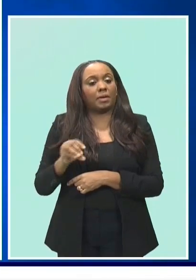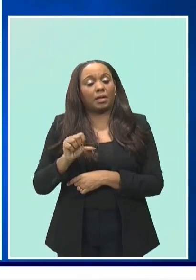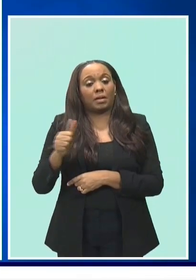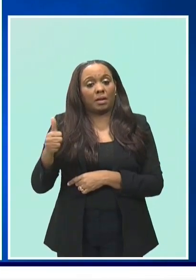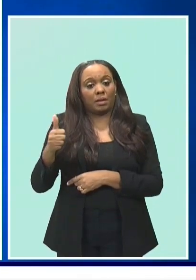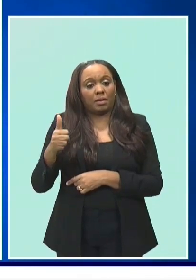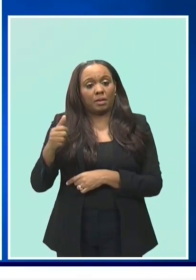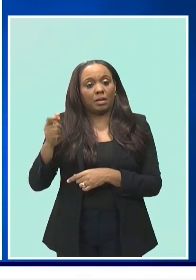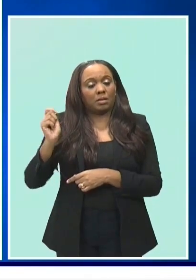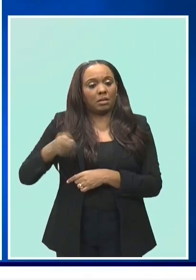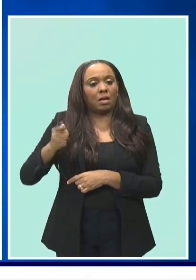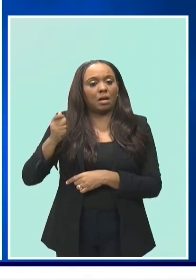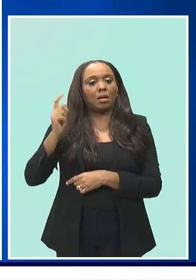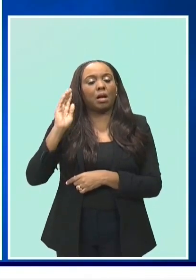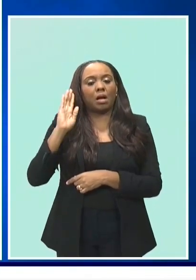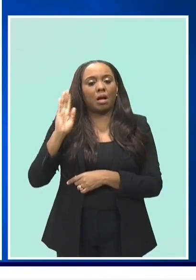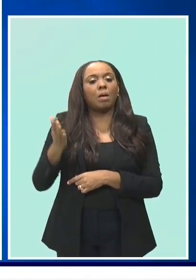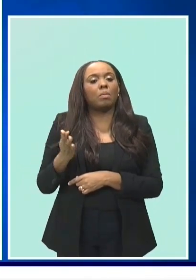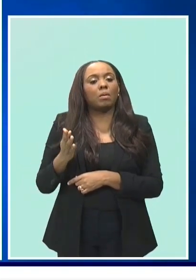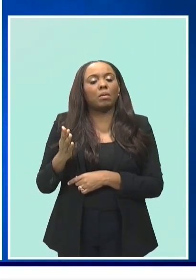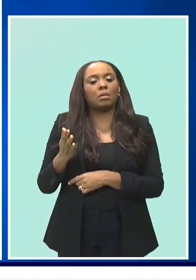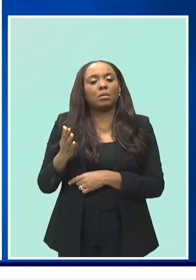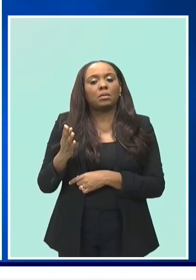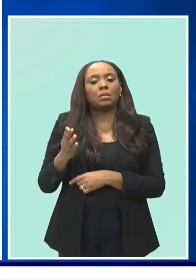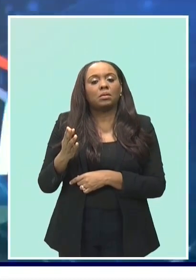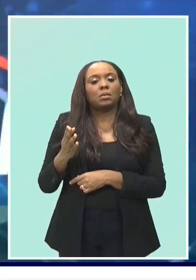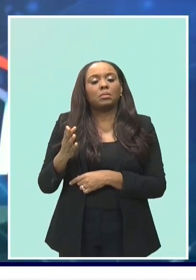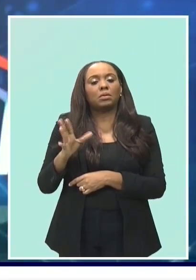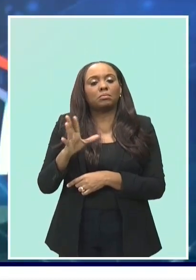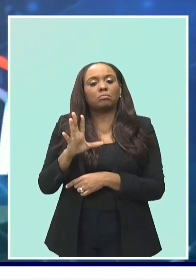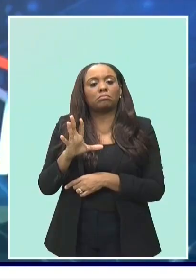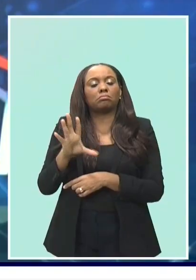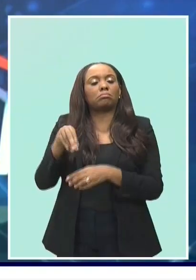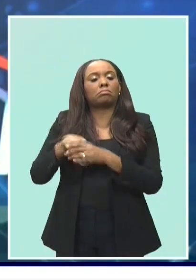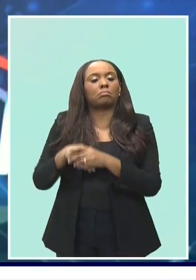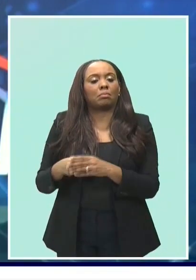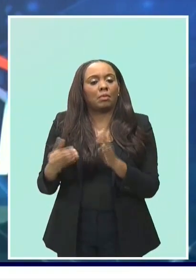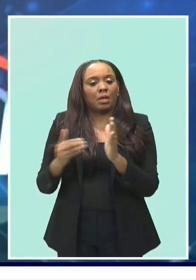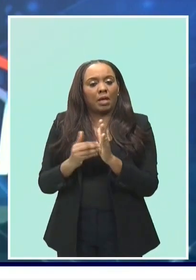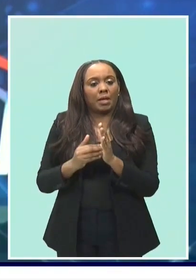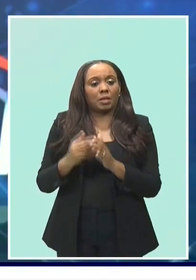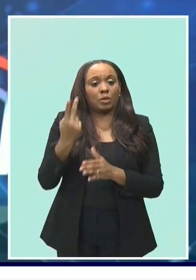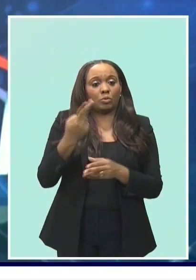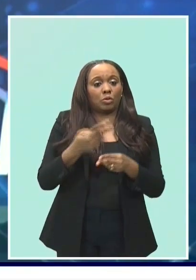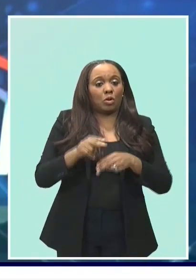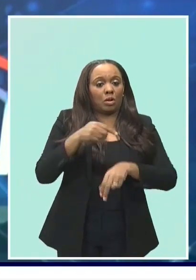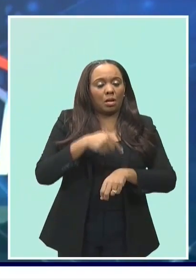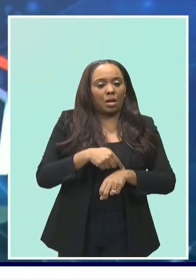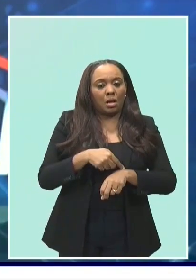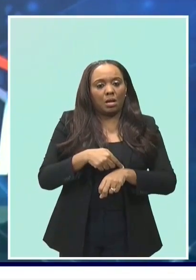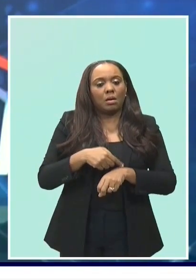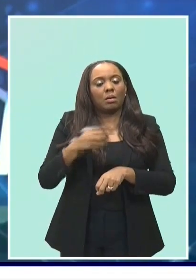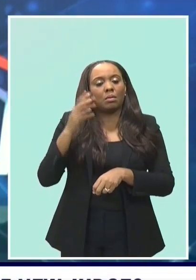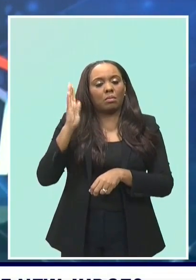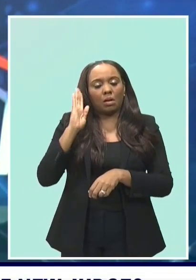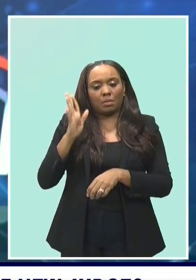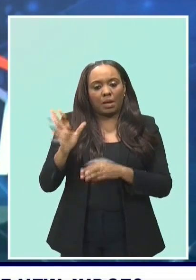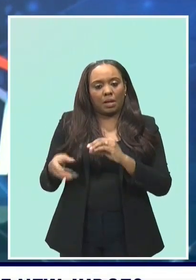see the number of criminal courts moving from 2 to 5, with the 2 temporary judges working to clear the backlog.